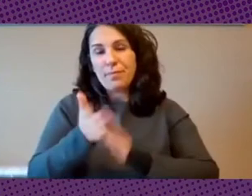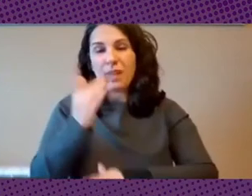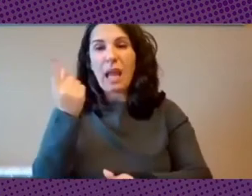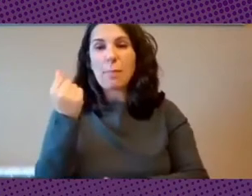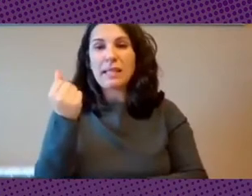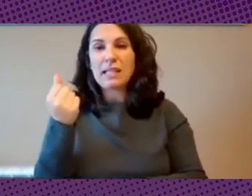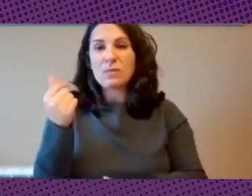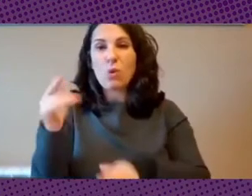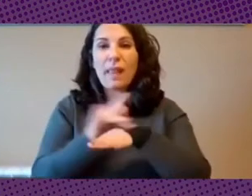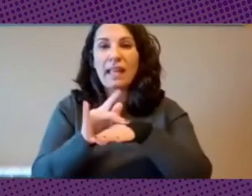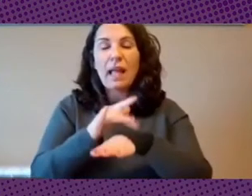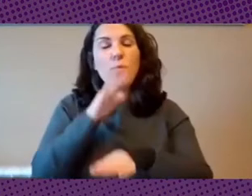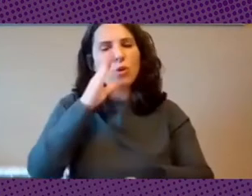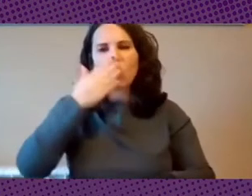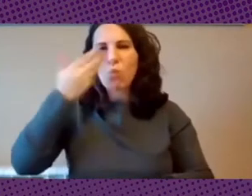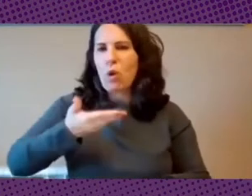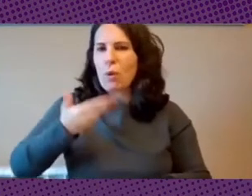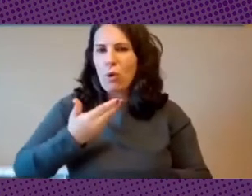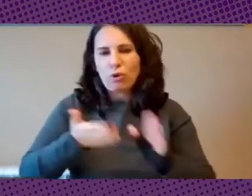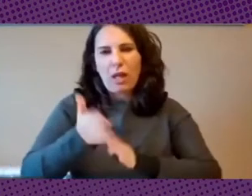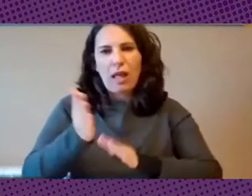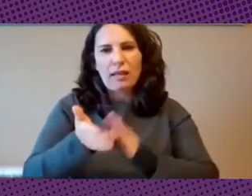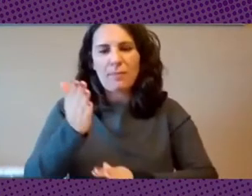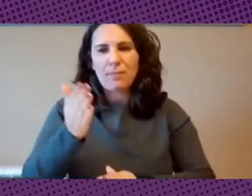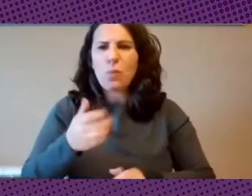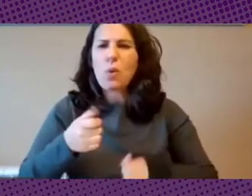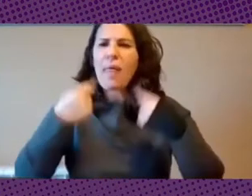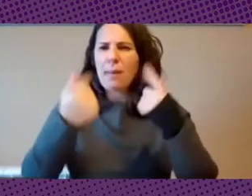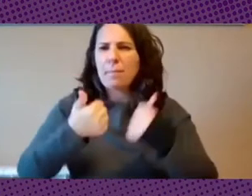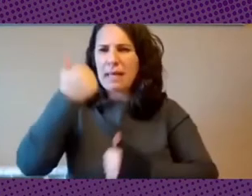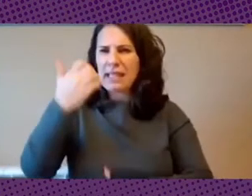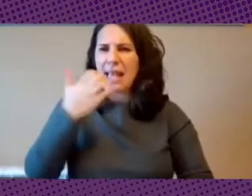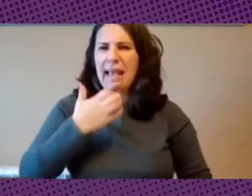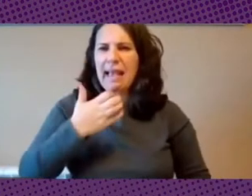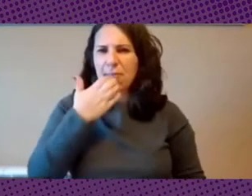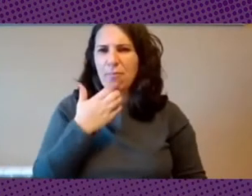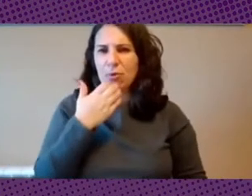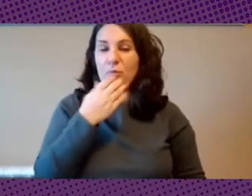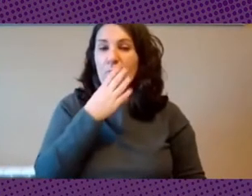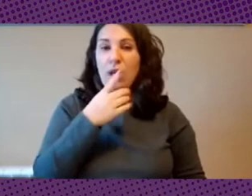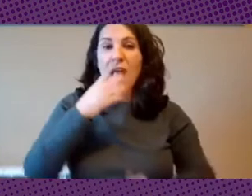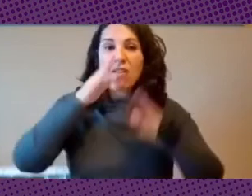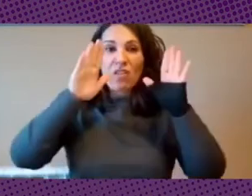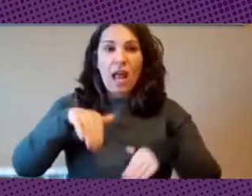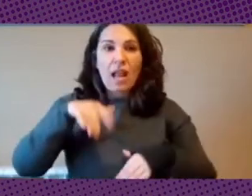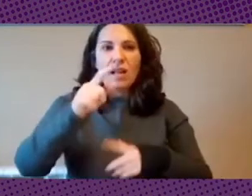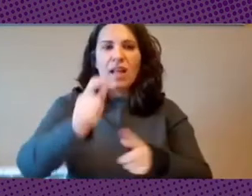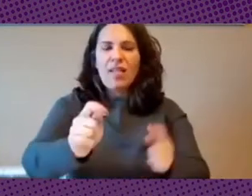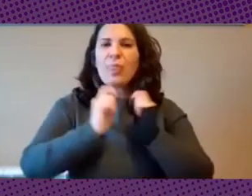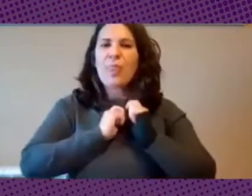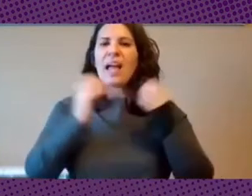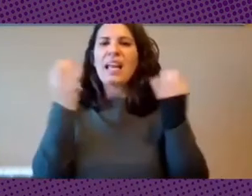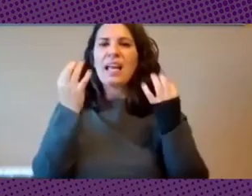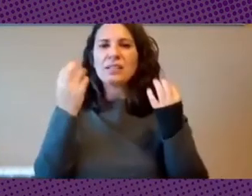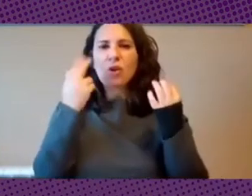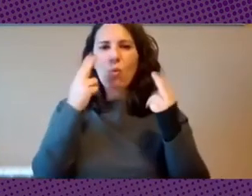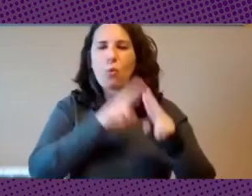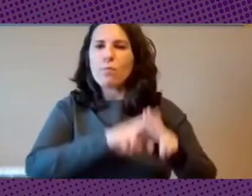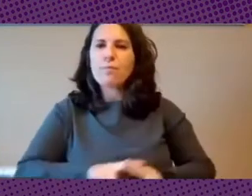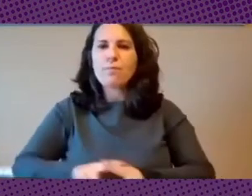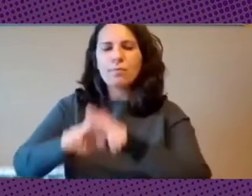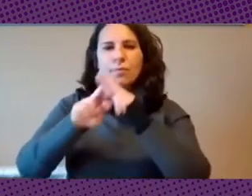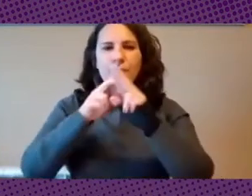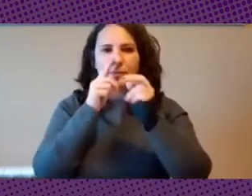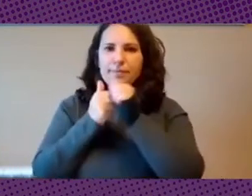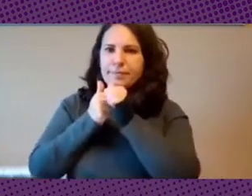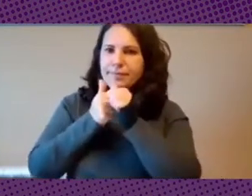because it basically allows a much closer monitoring and enforcing of citizens pay citizens paying user